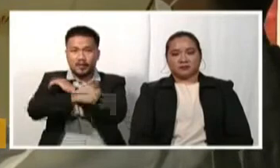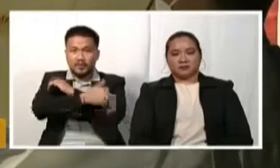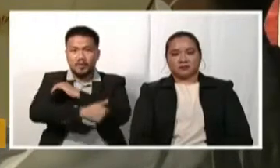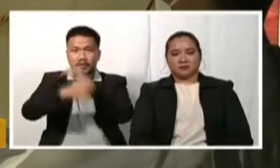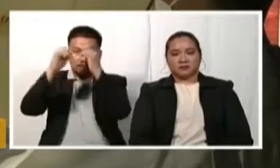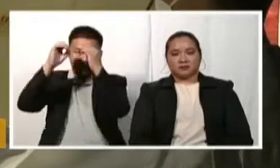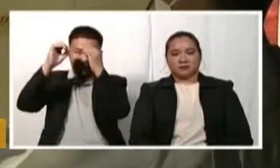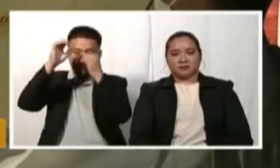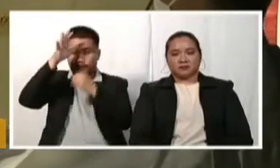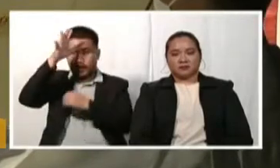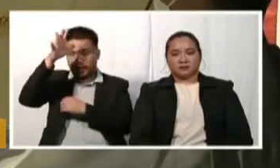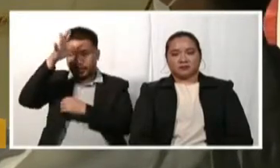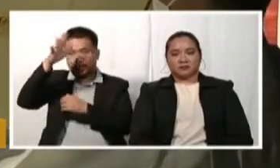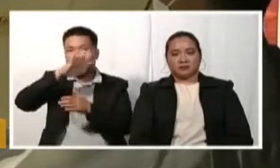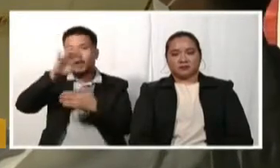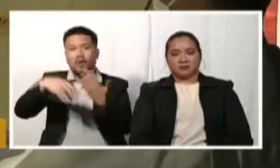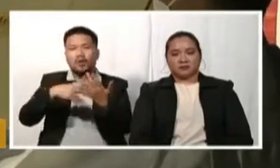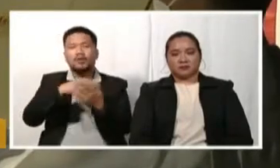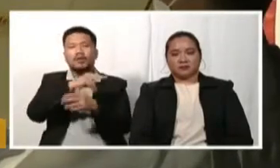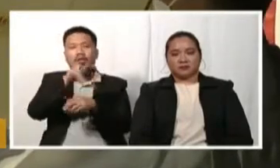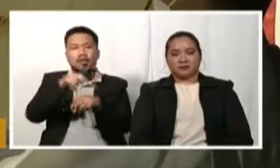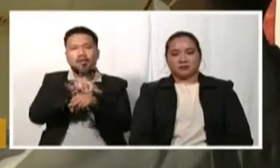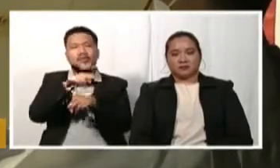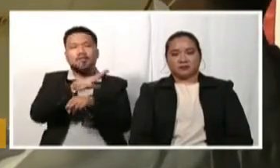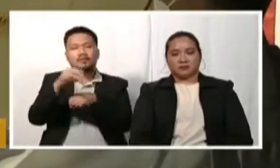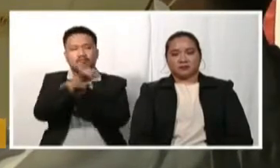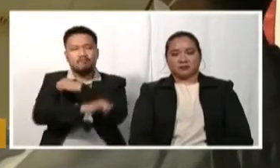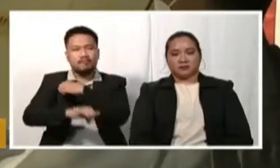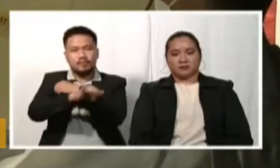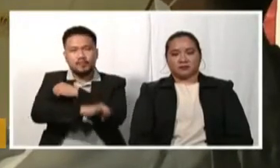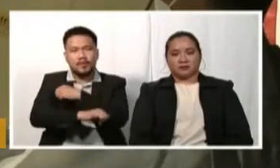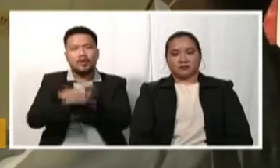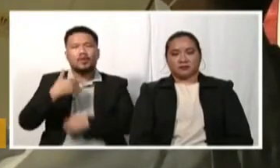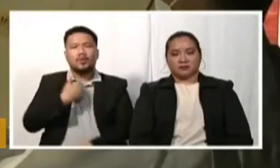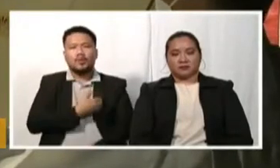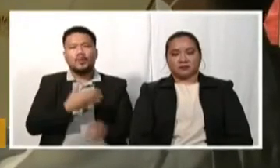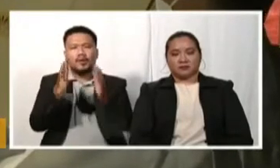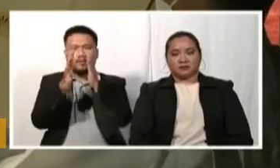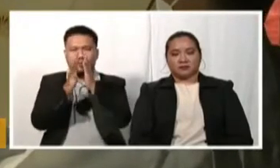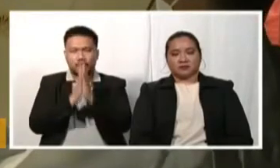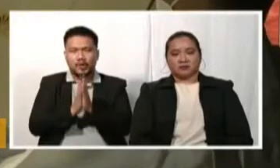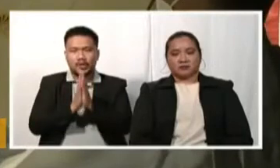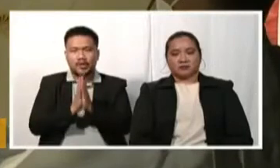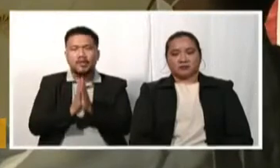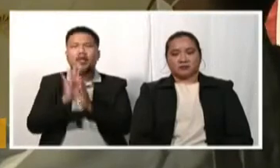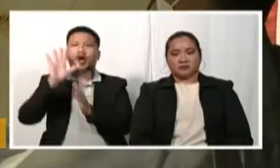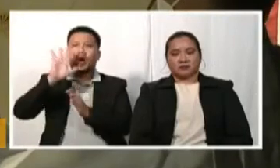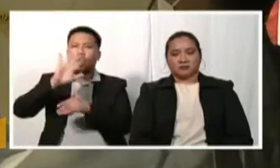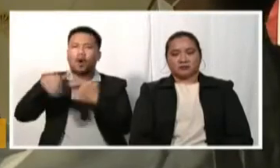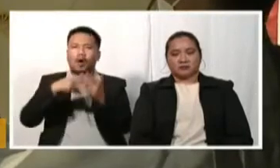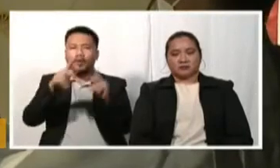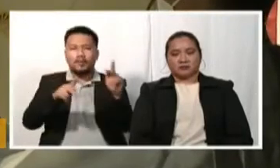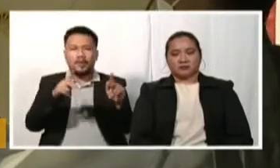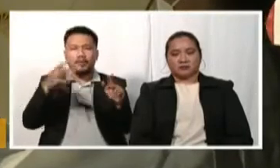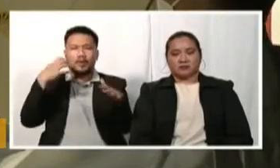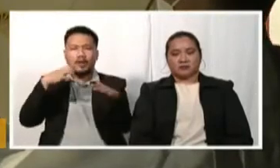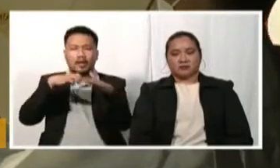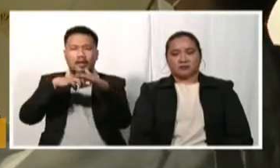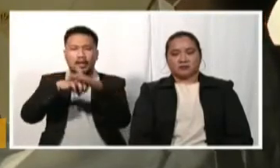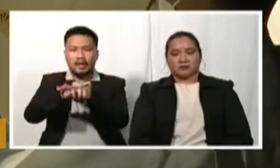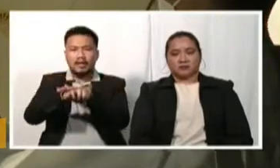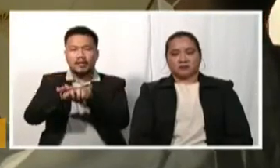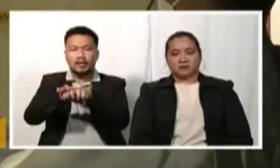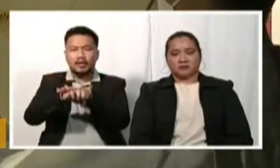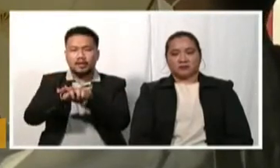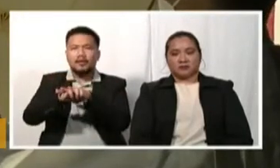swore, grant, we pray, that your peoples may enter worthily into the grace to which